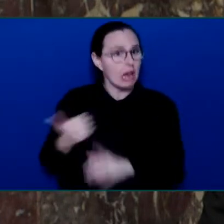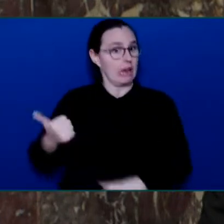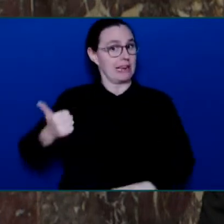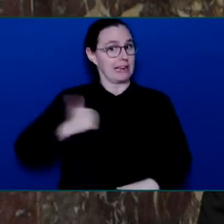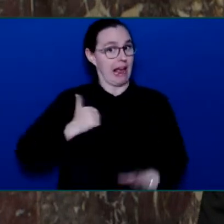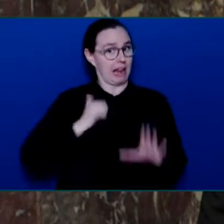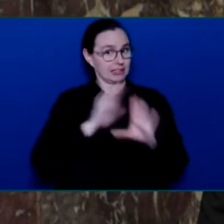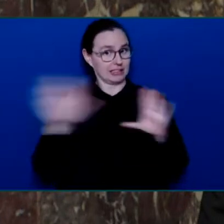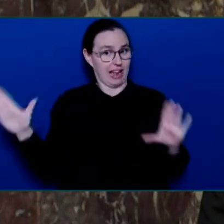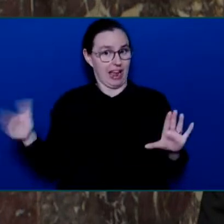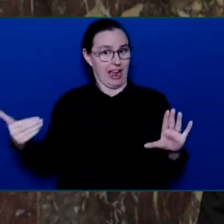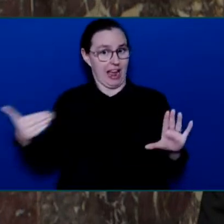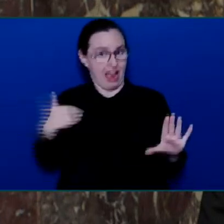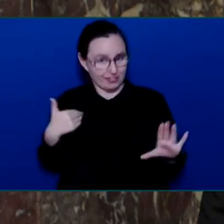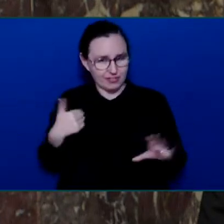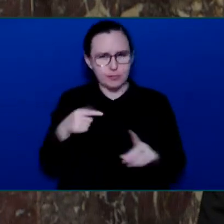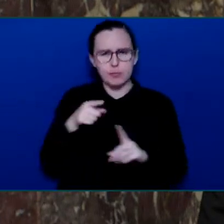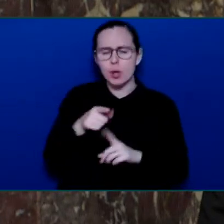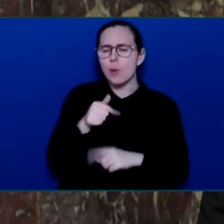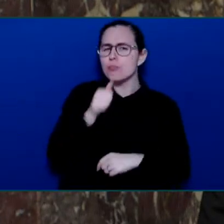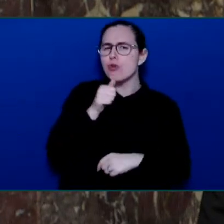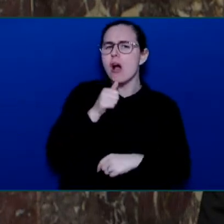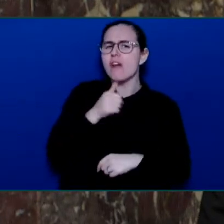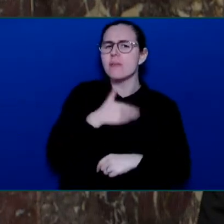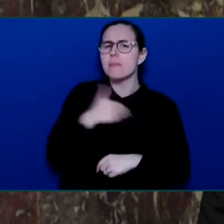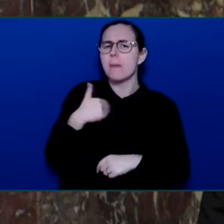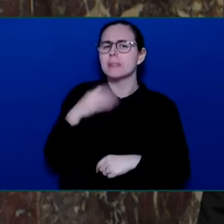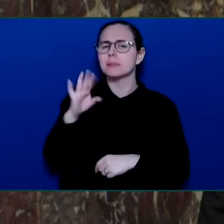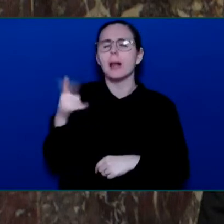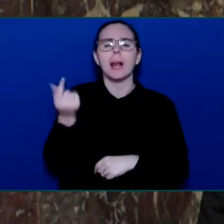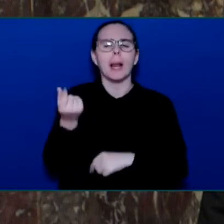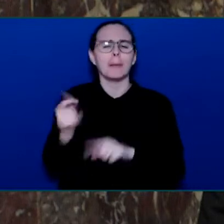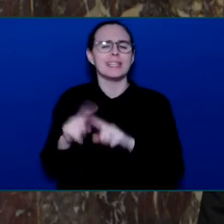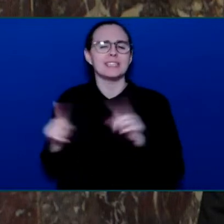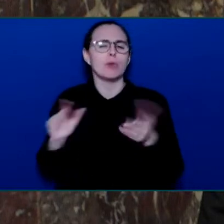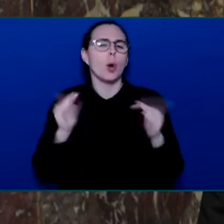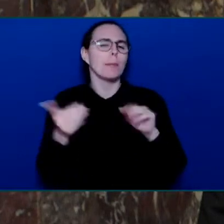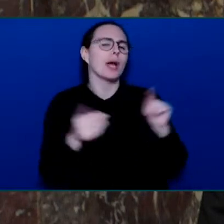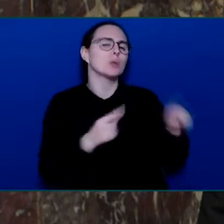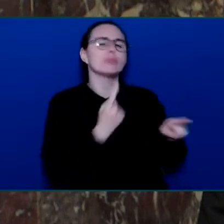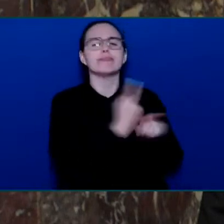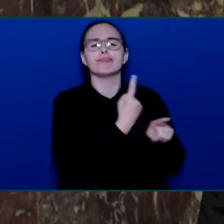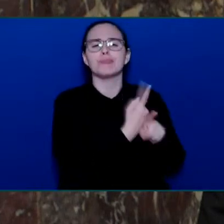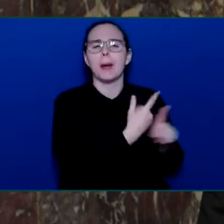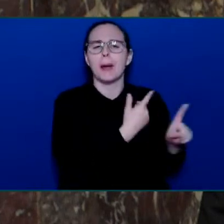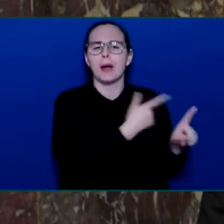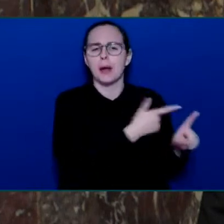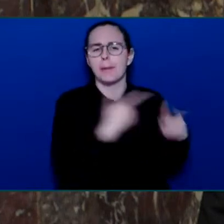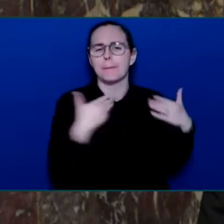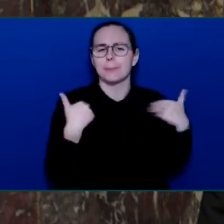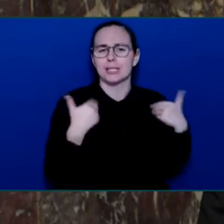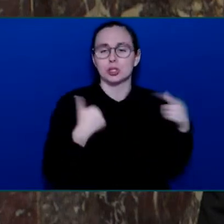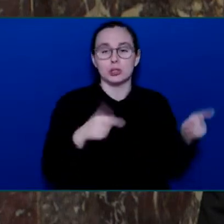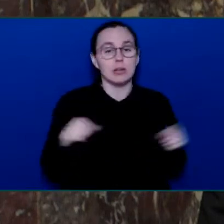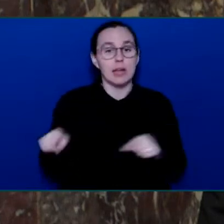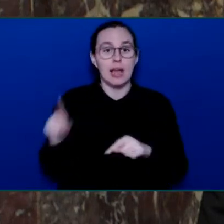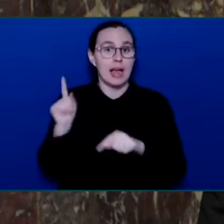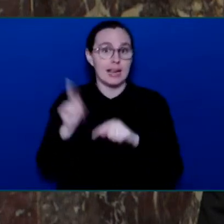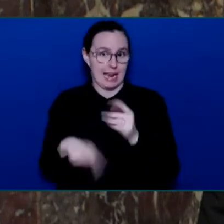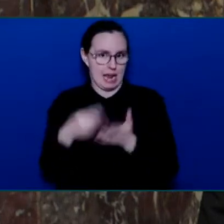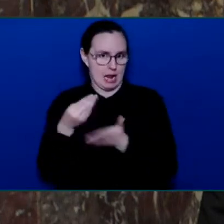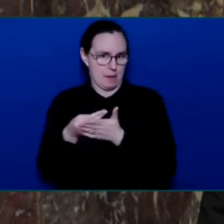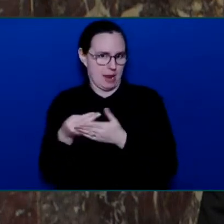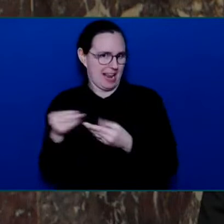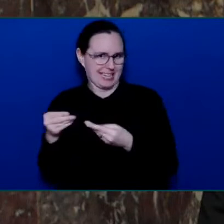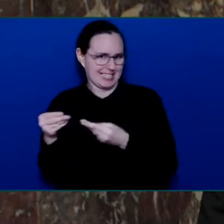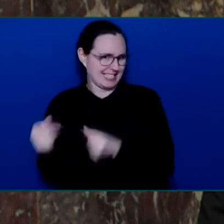regular bills in that they can't have a financial impact, but they can have a meaningful impact. In other